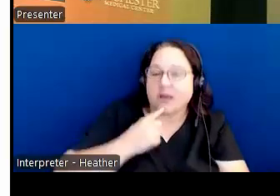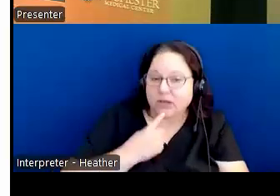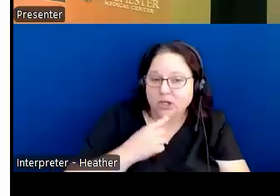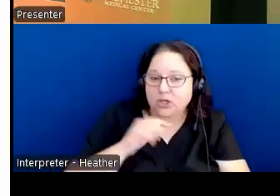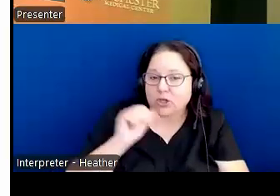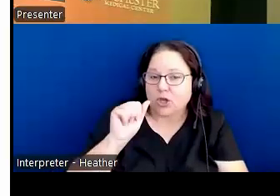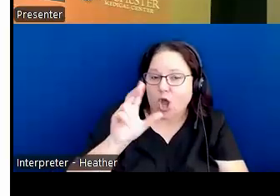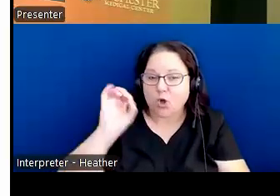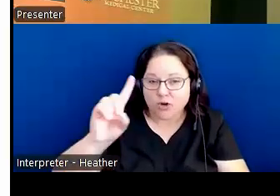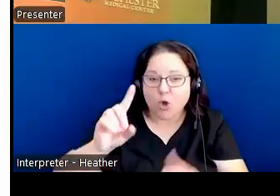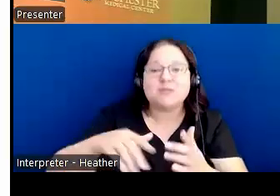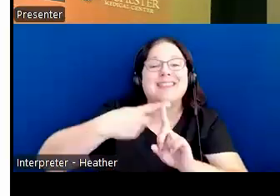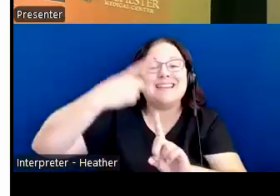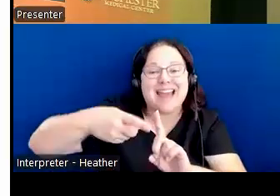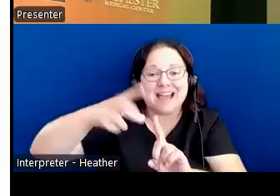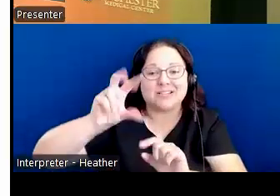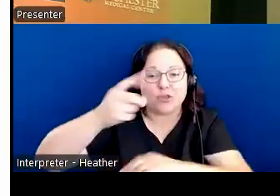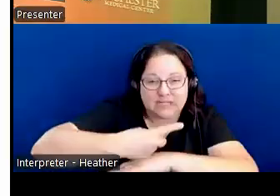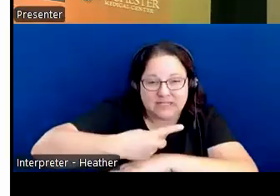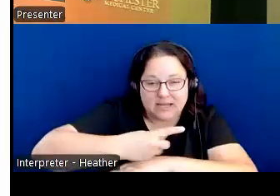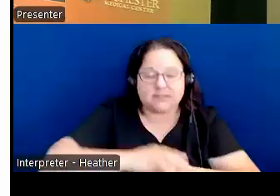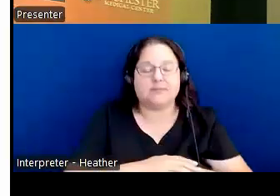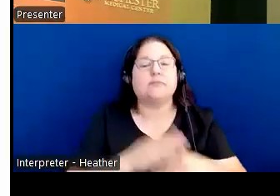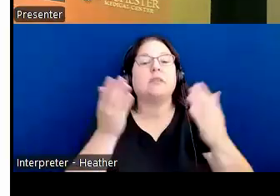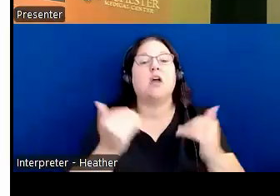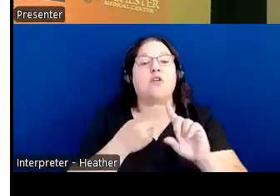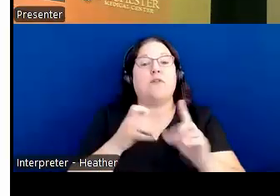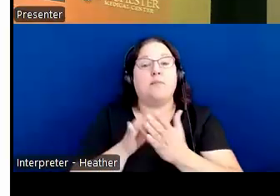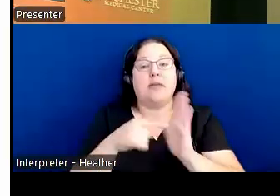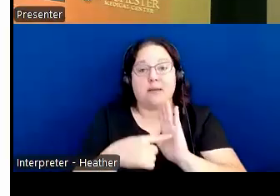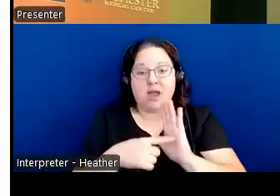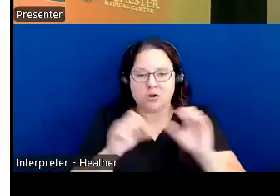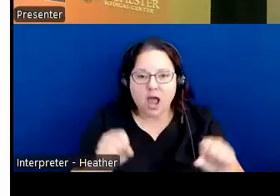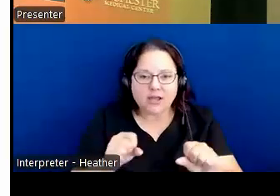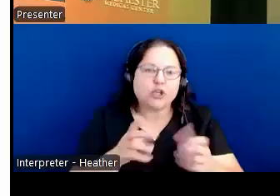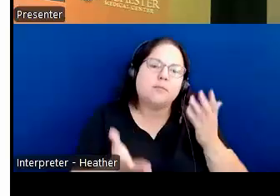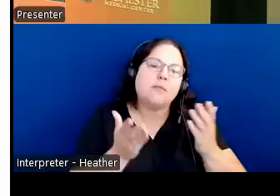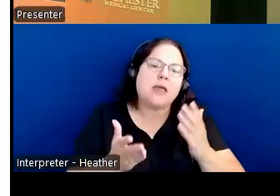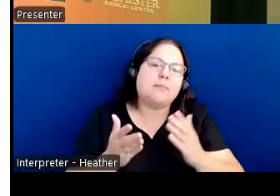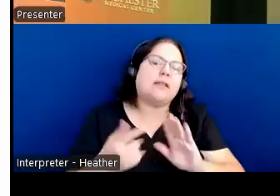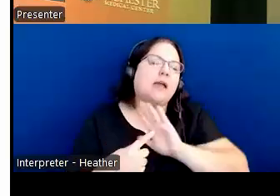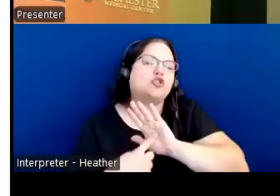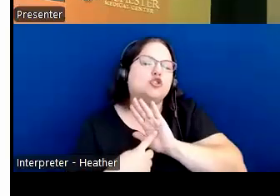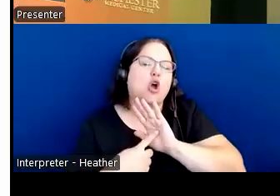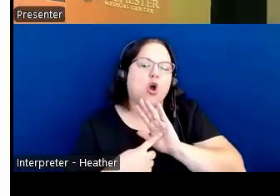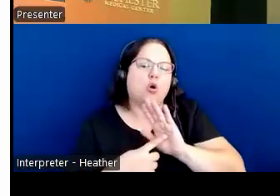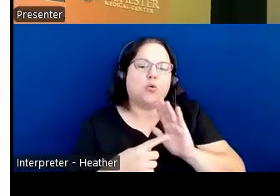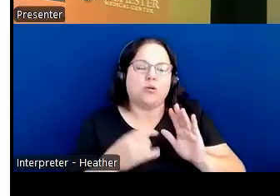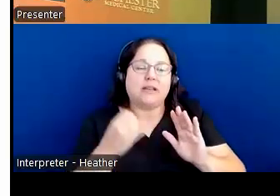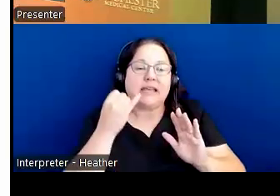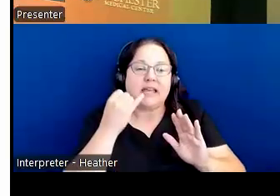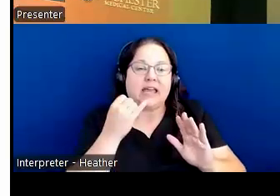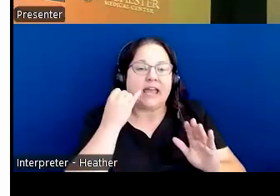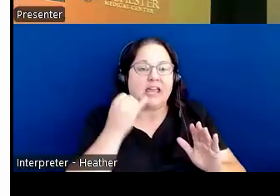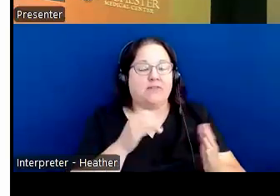Based on that model, I can also simulate what an intervention would do if we were to decrease the risk of no-show or decrease